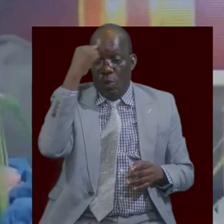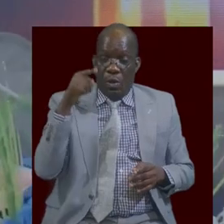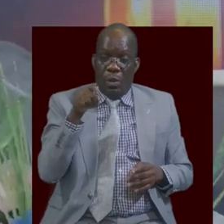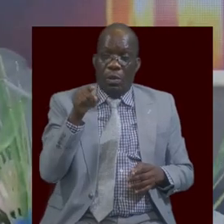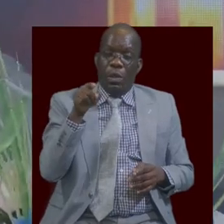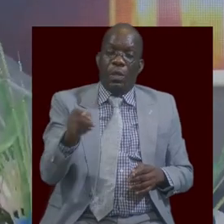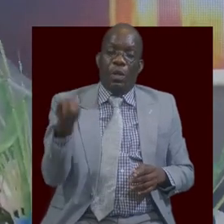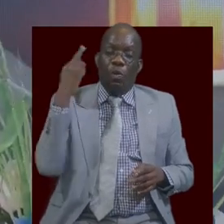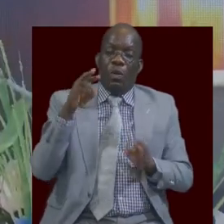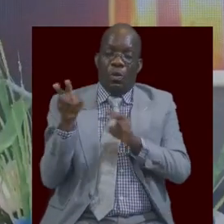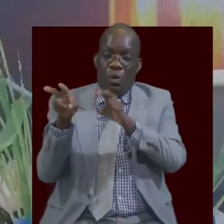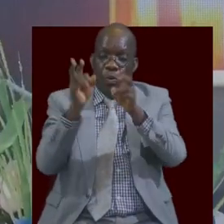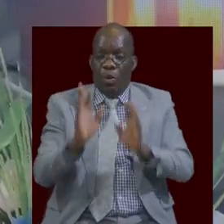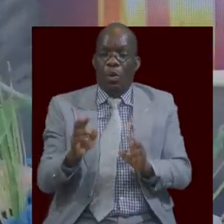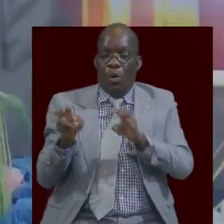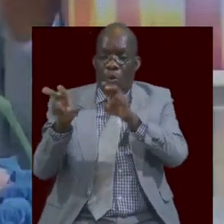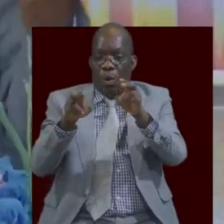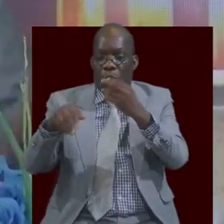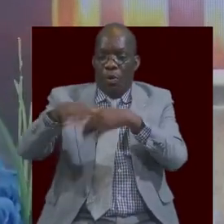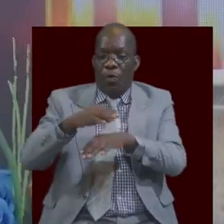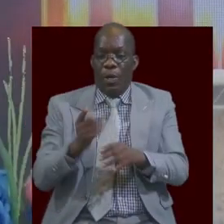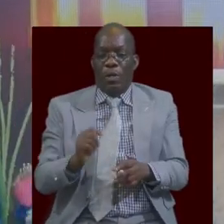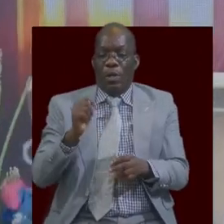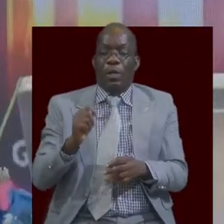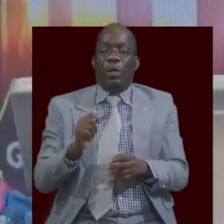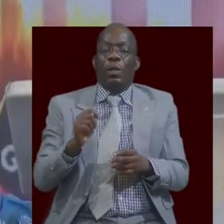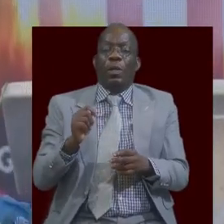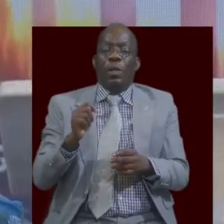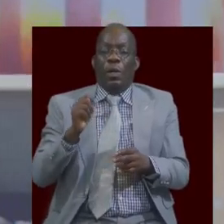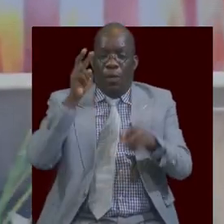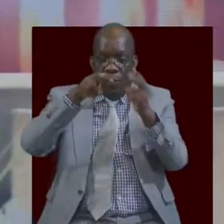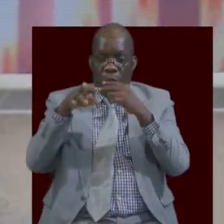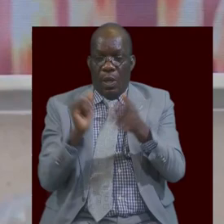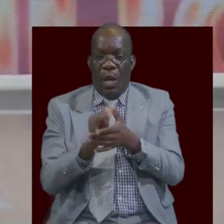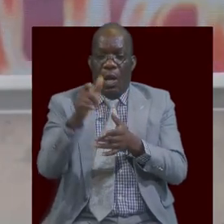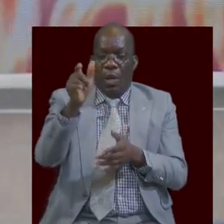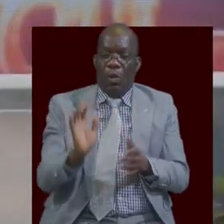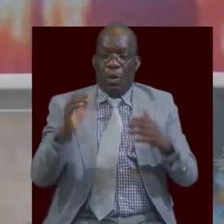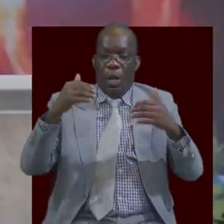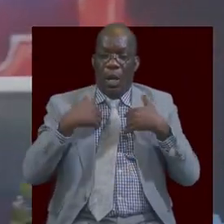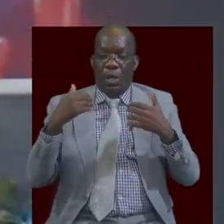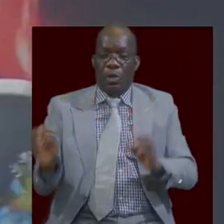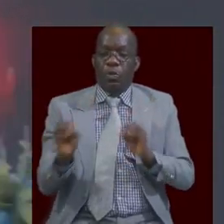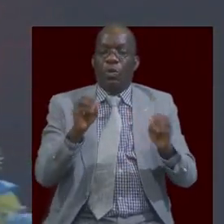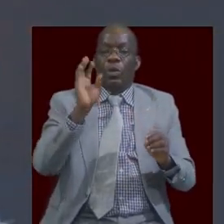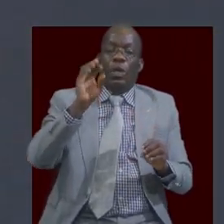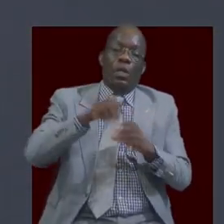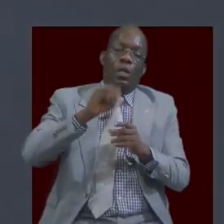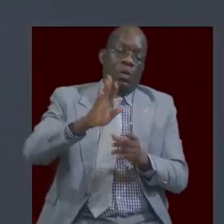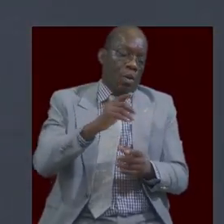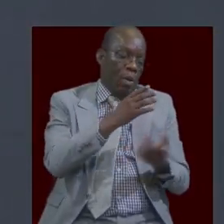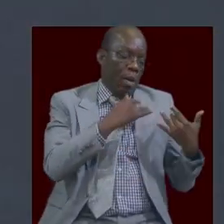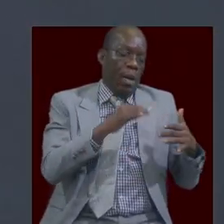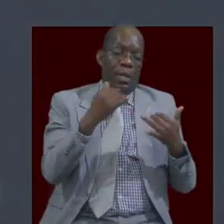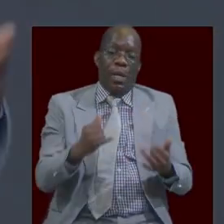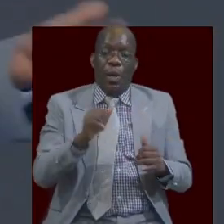the vision that the Lord has crafted in your heart now. And anything that will come, any association that